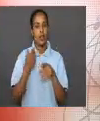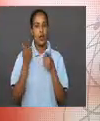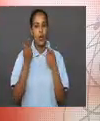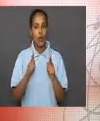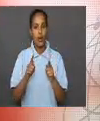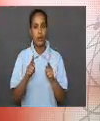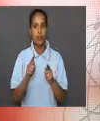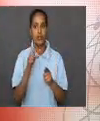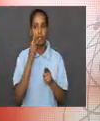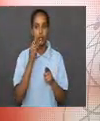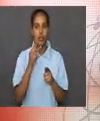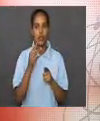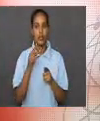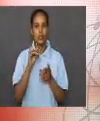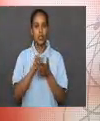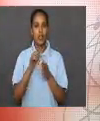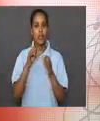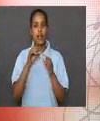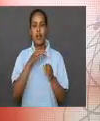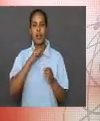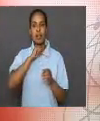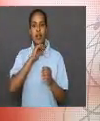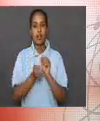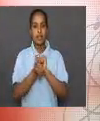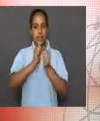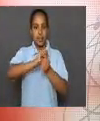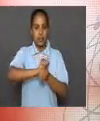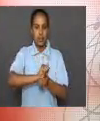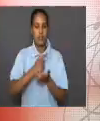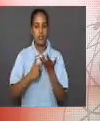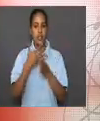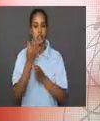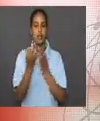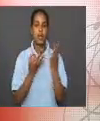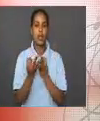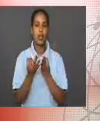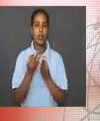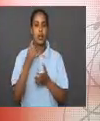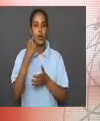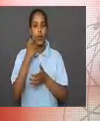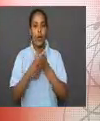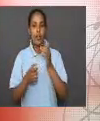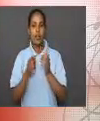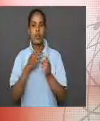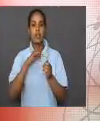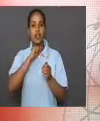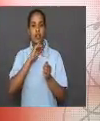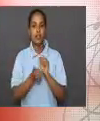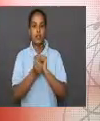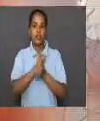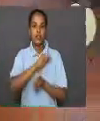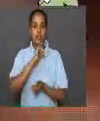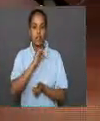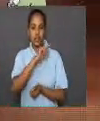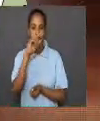saw something that was rancid. Then, explain what rancidity is.